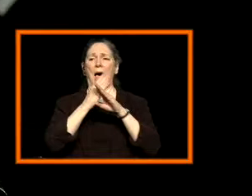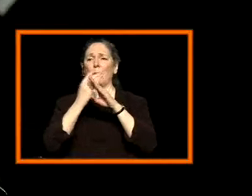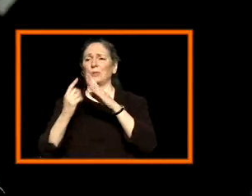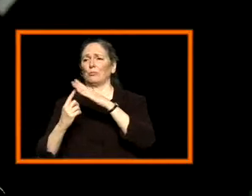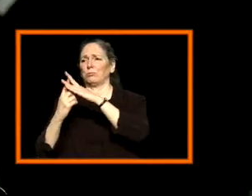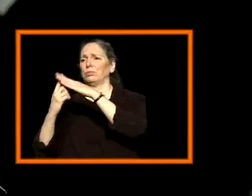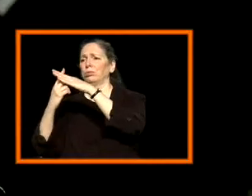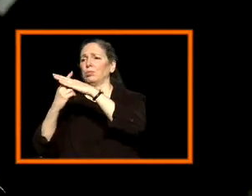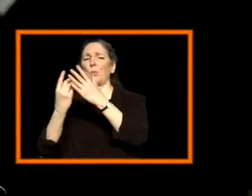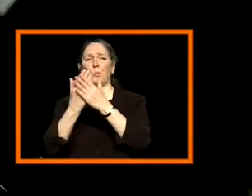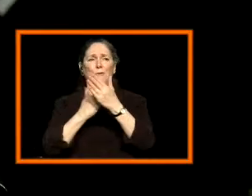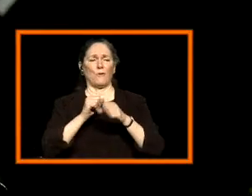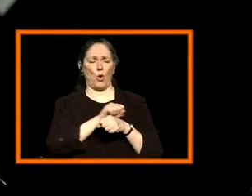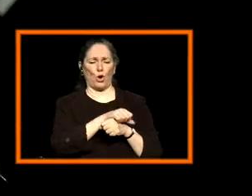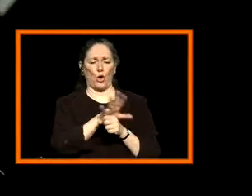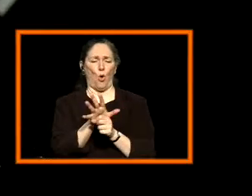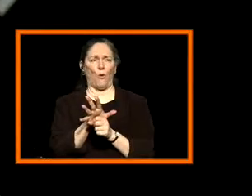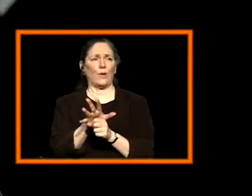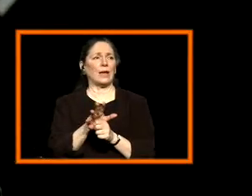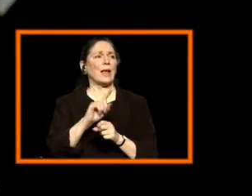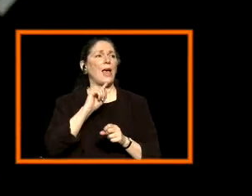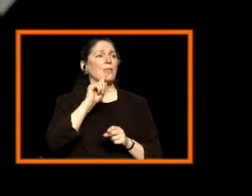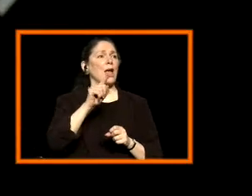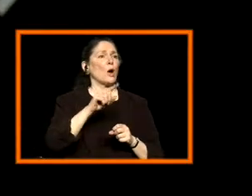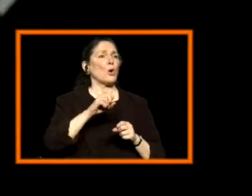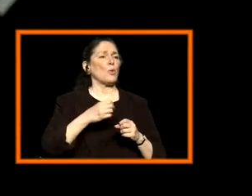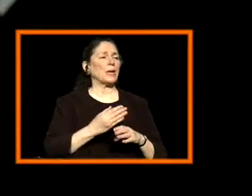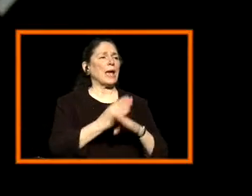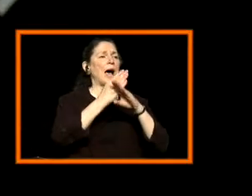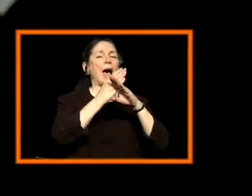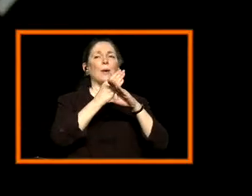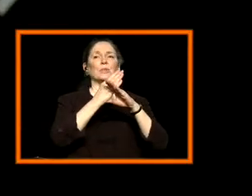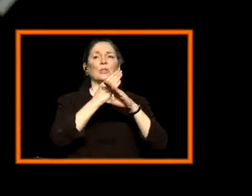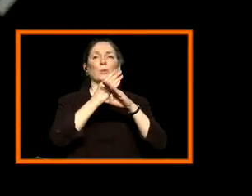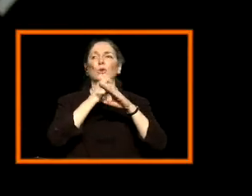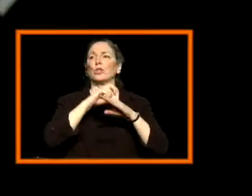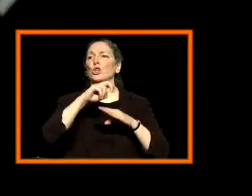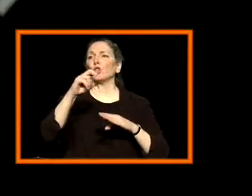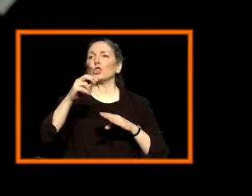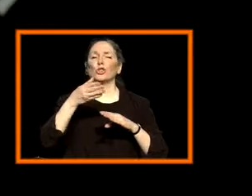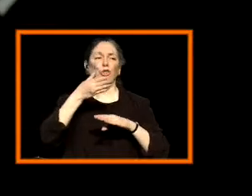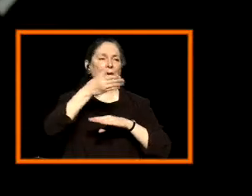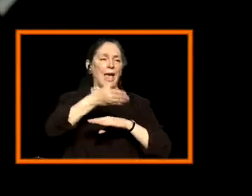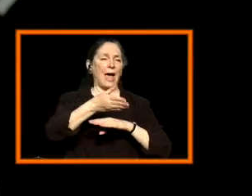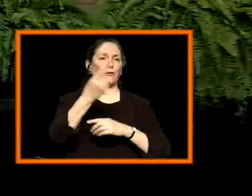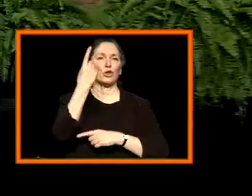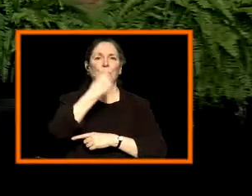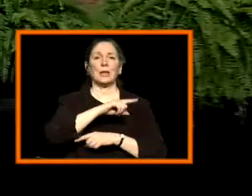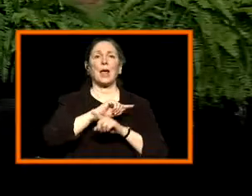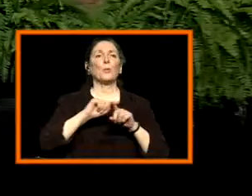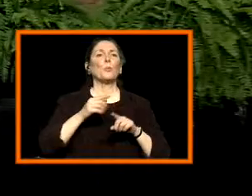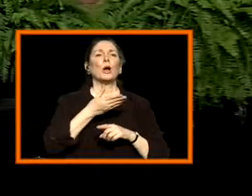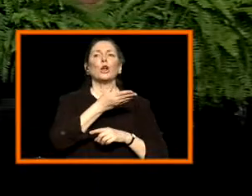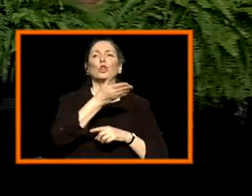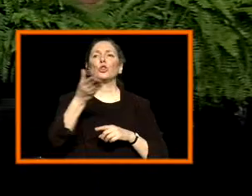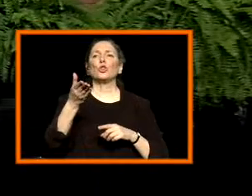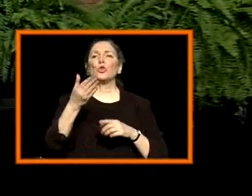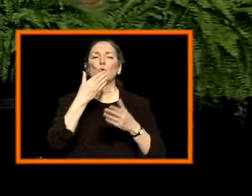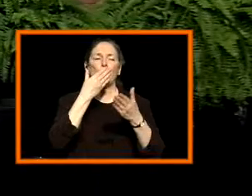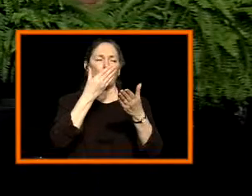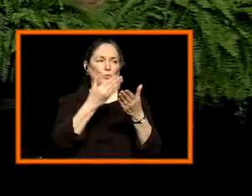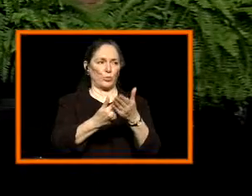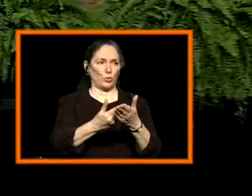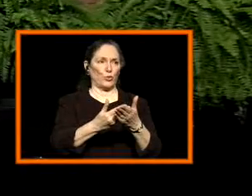before COVID-19. And there will be obstacles in your journey after today, but you have